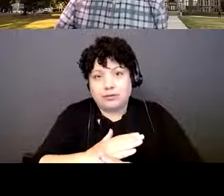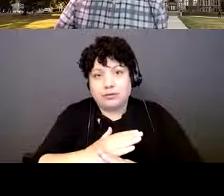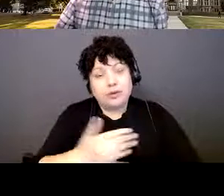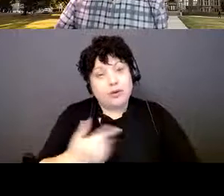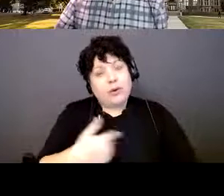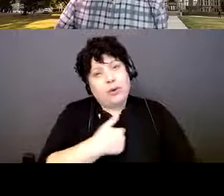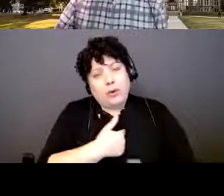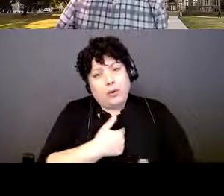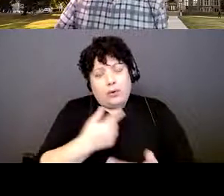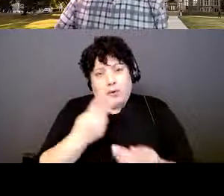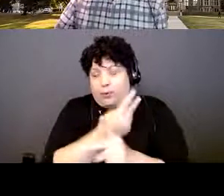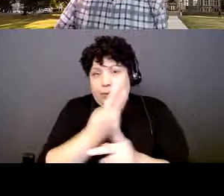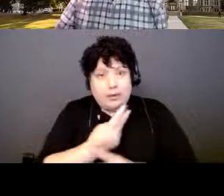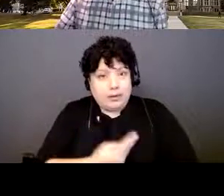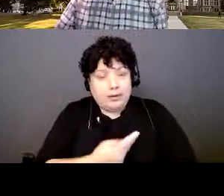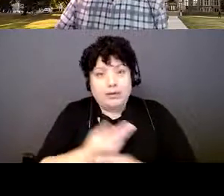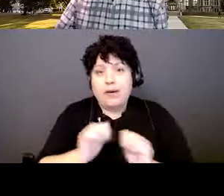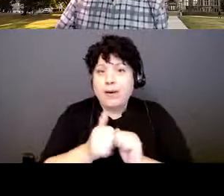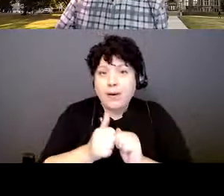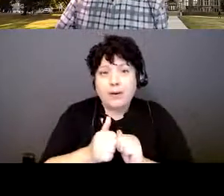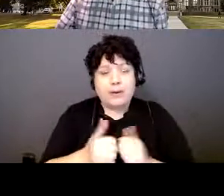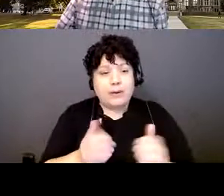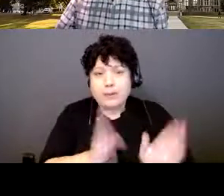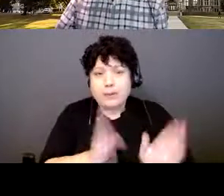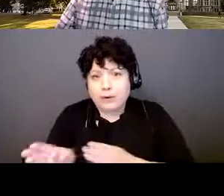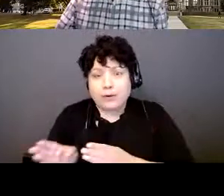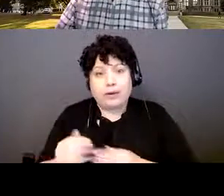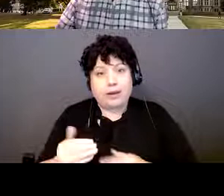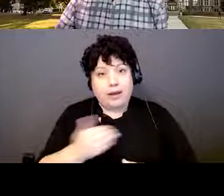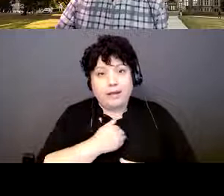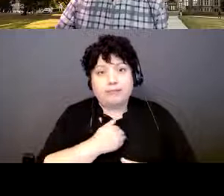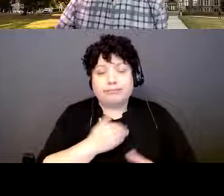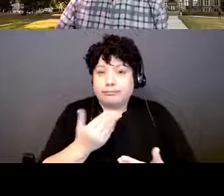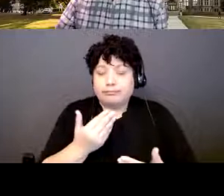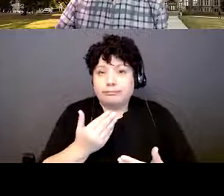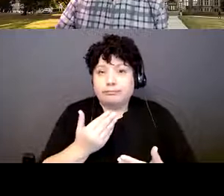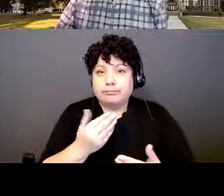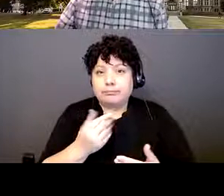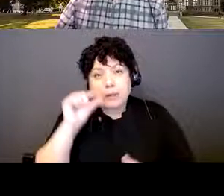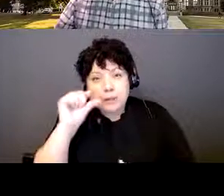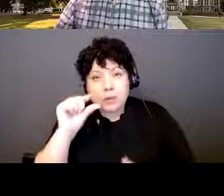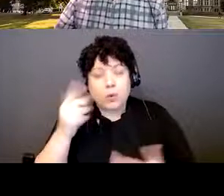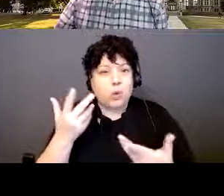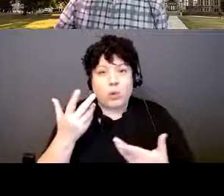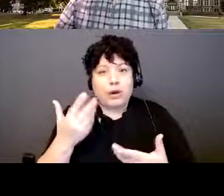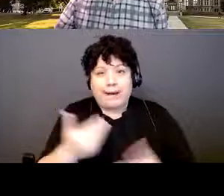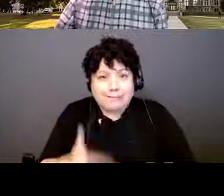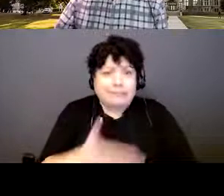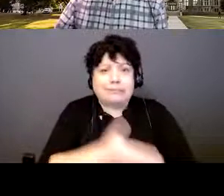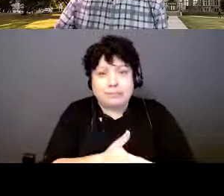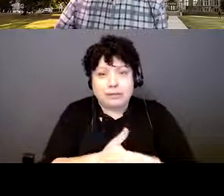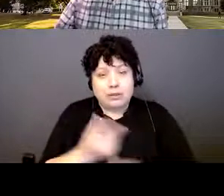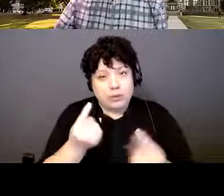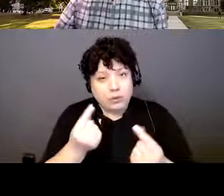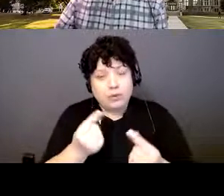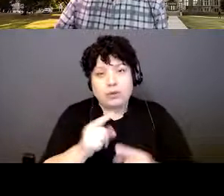working toward this idea about preparing people to take small and large steps, you know, to respond